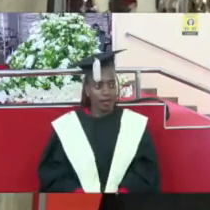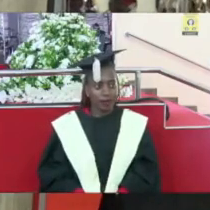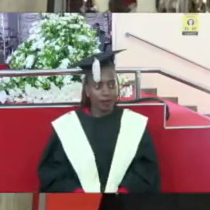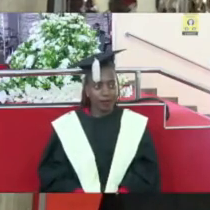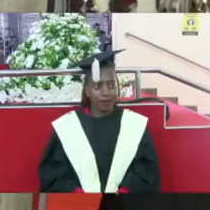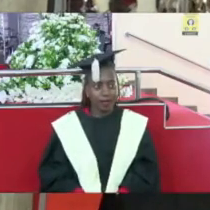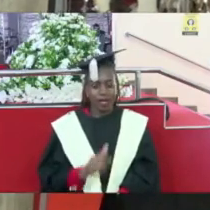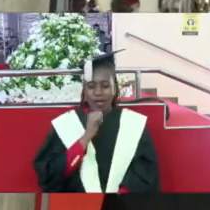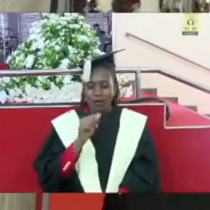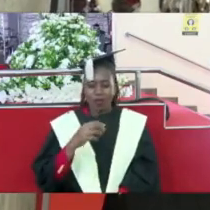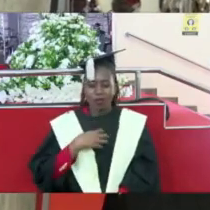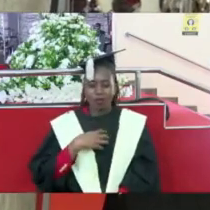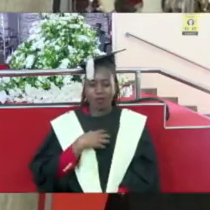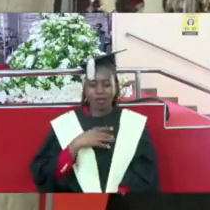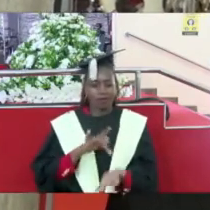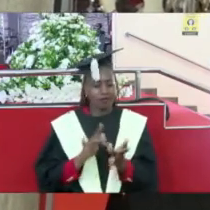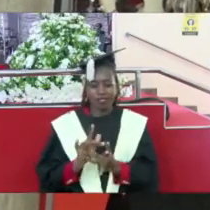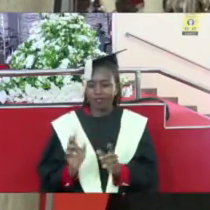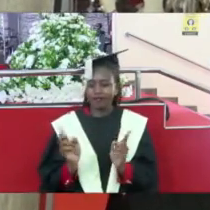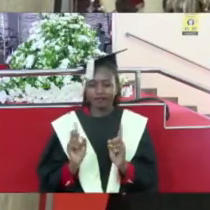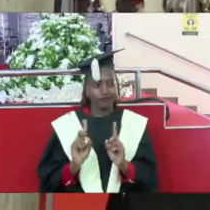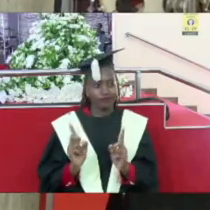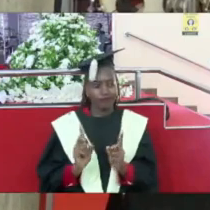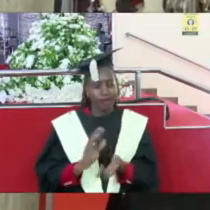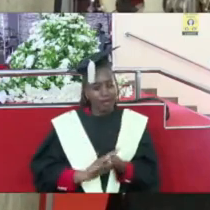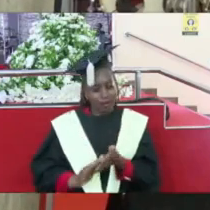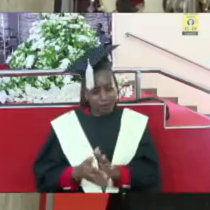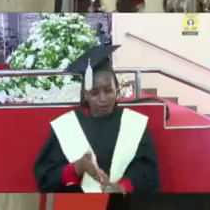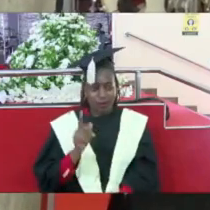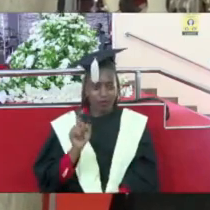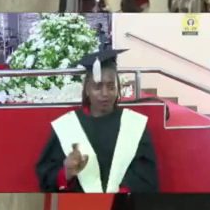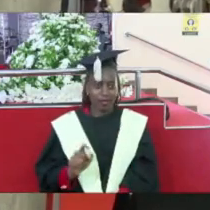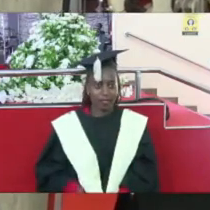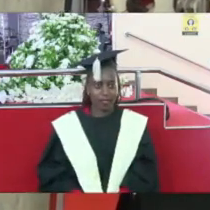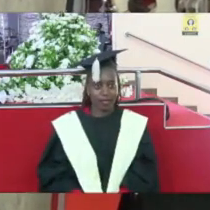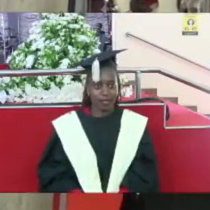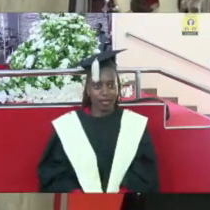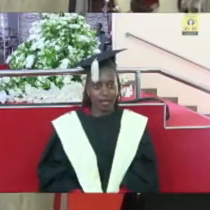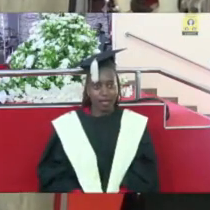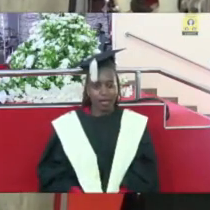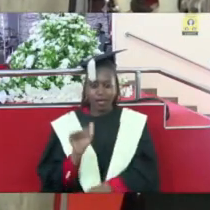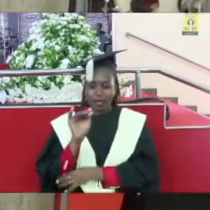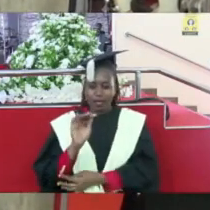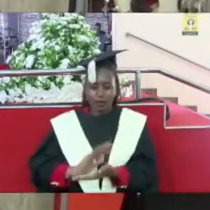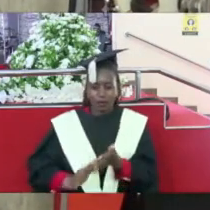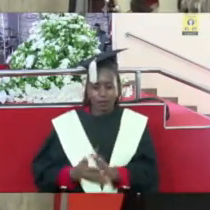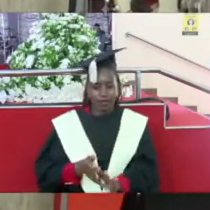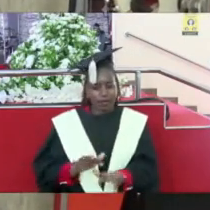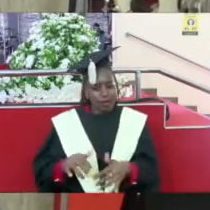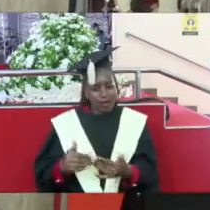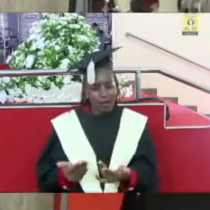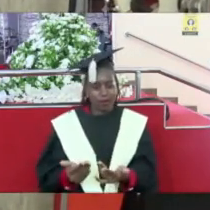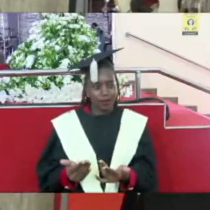Yesu hiyo dhambi. Repent. Tubu. Repent that story. Na kutubu ni kutubu. And repenting is repenting. Si kusema